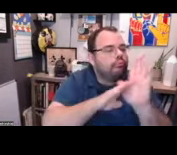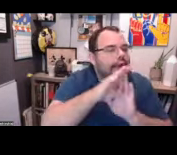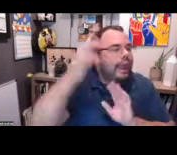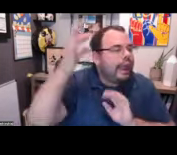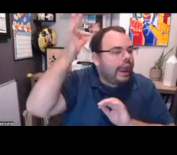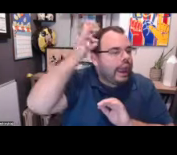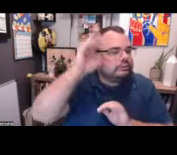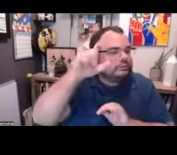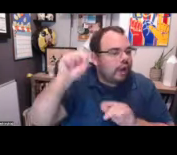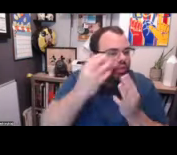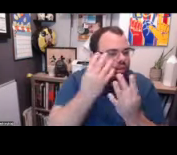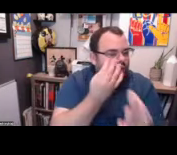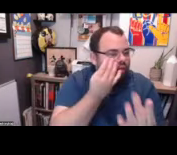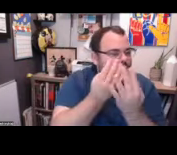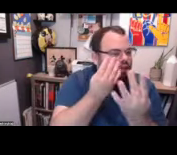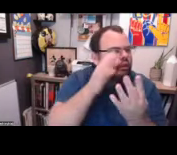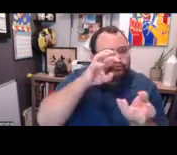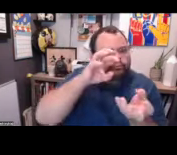gene,